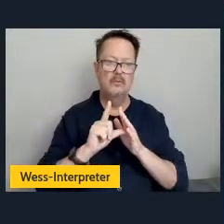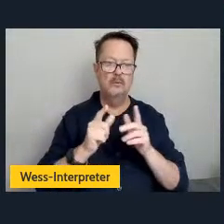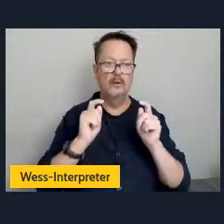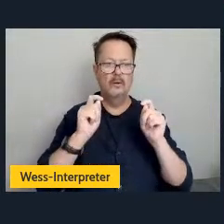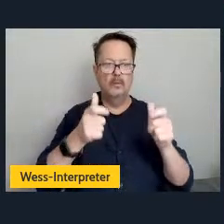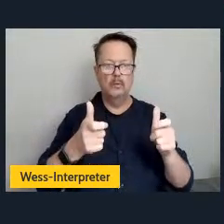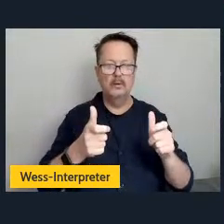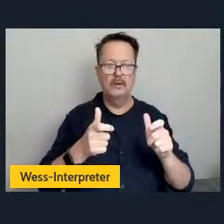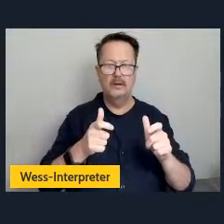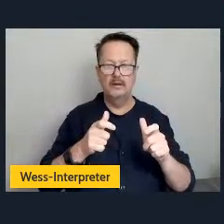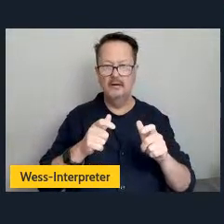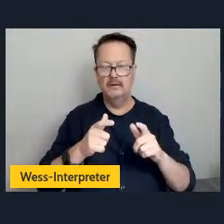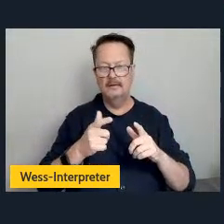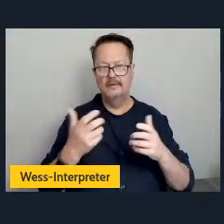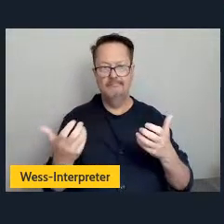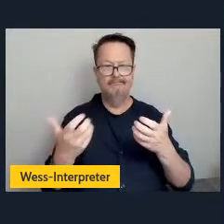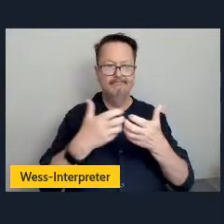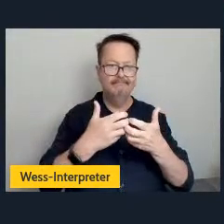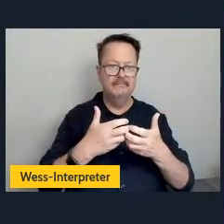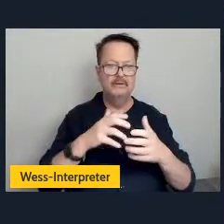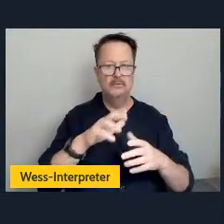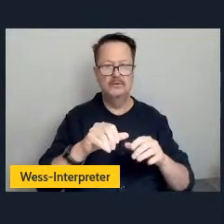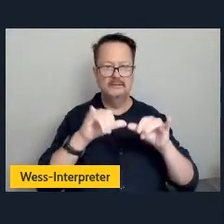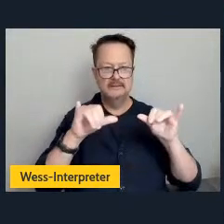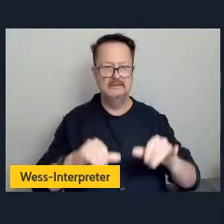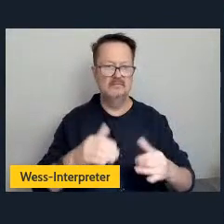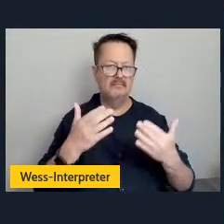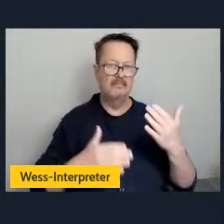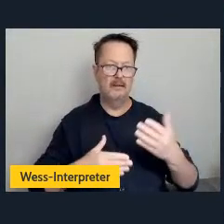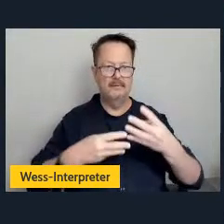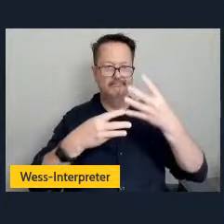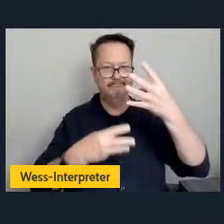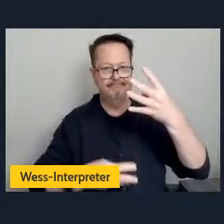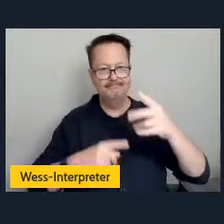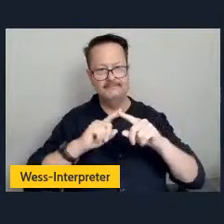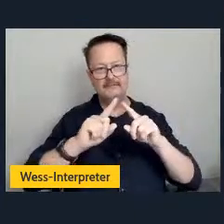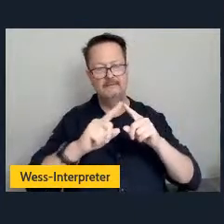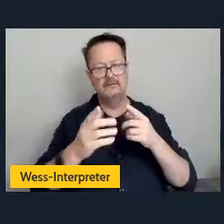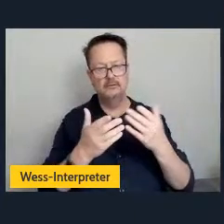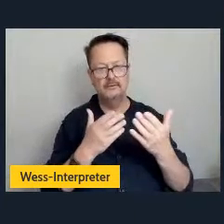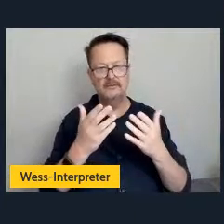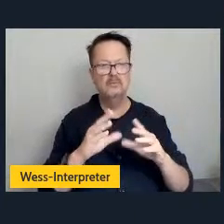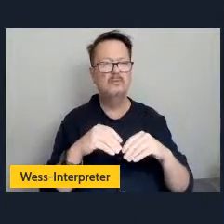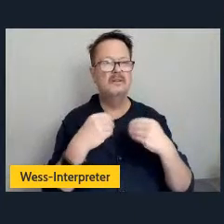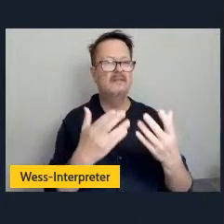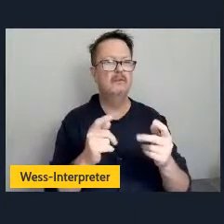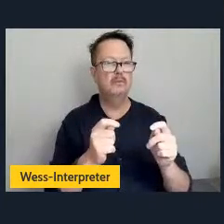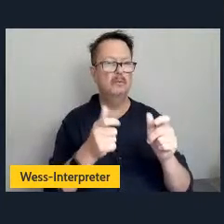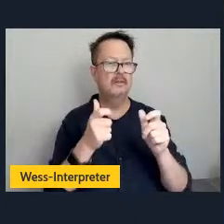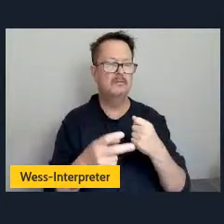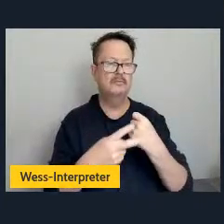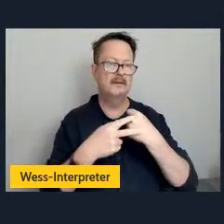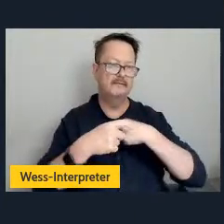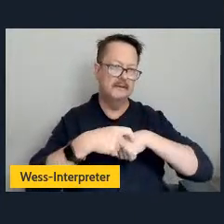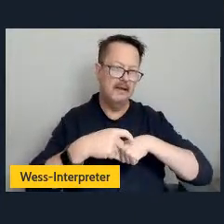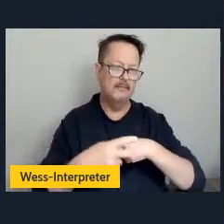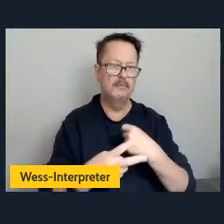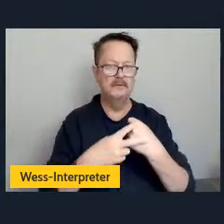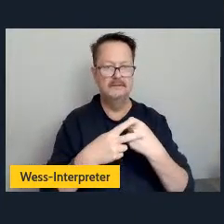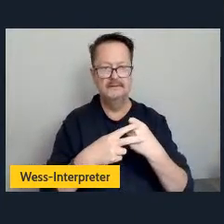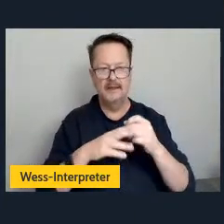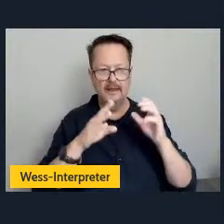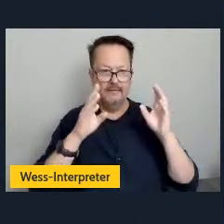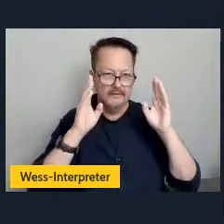your system that might be consisting of multiple services. You just want to evaluate that quickly. So you want to save time, you want to save